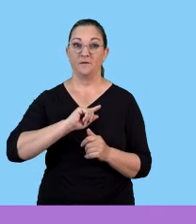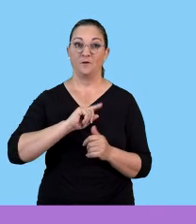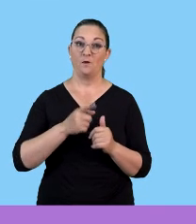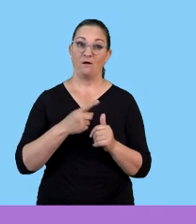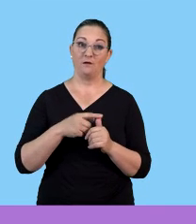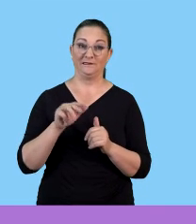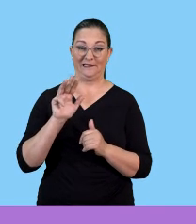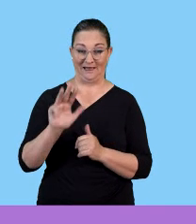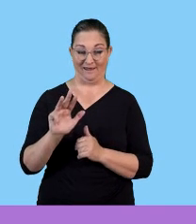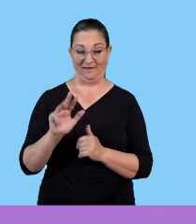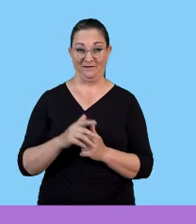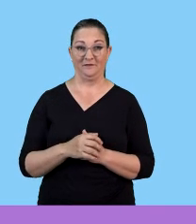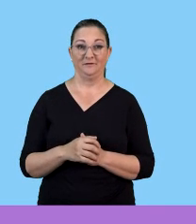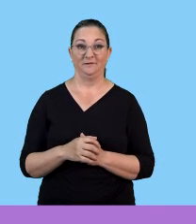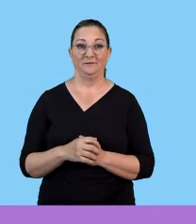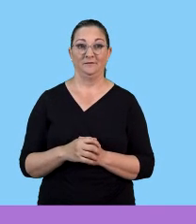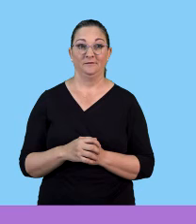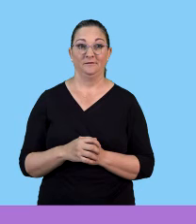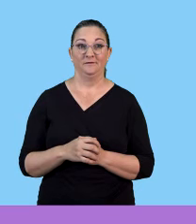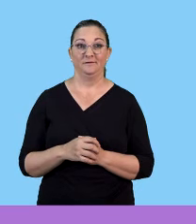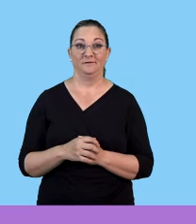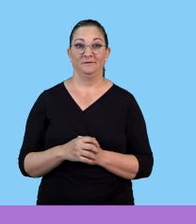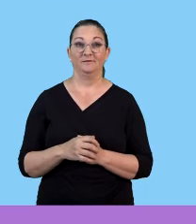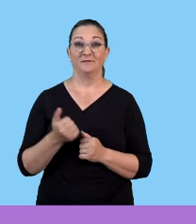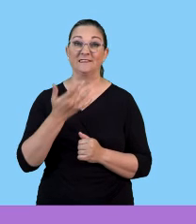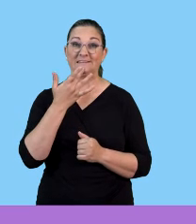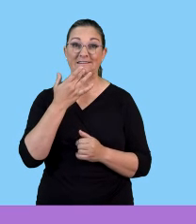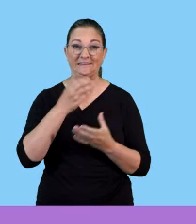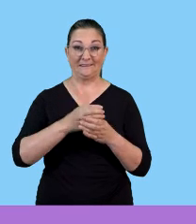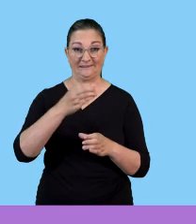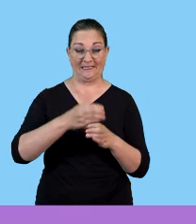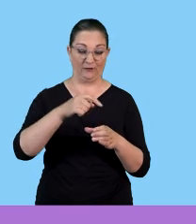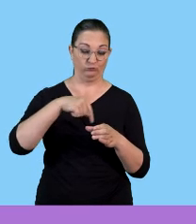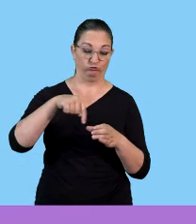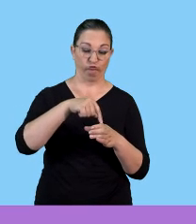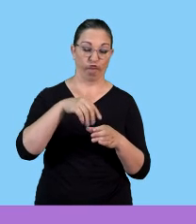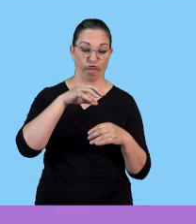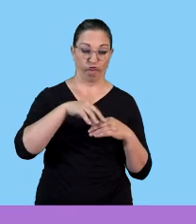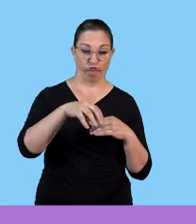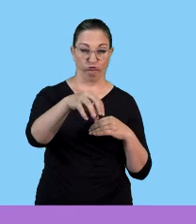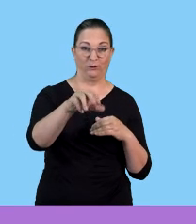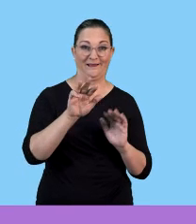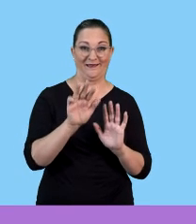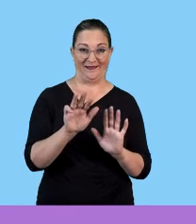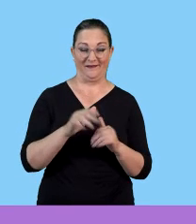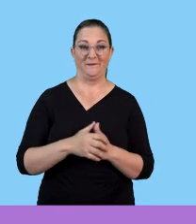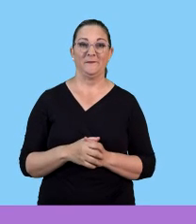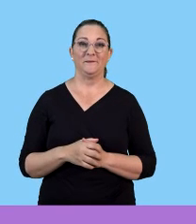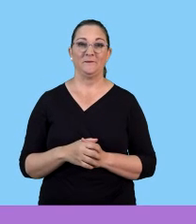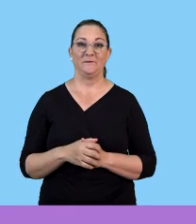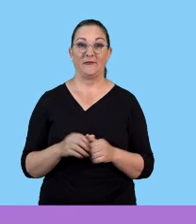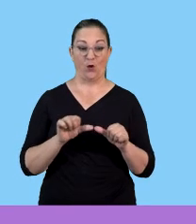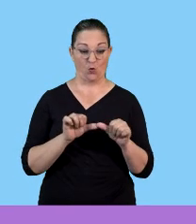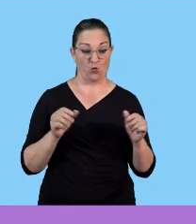and we get 9. All right, in this case, that's 9 cans. So for the next